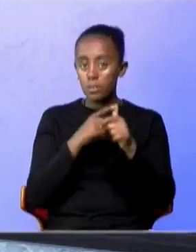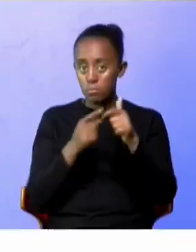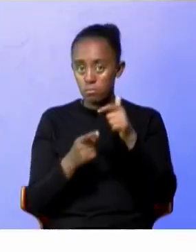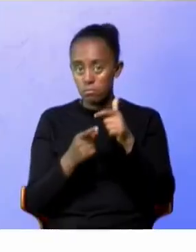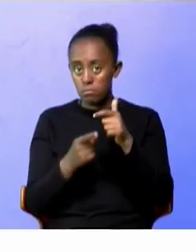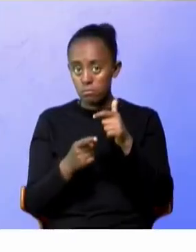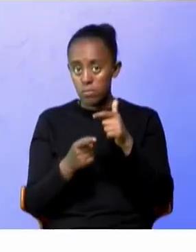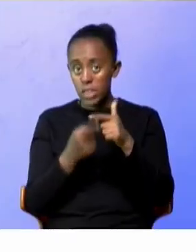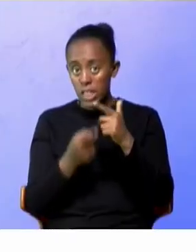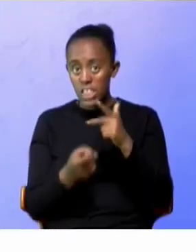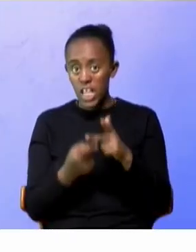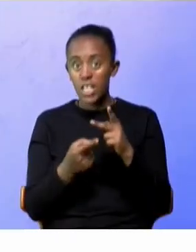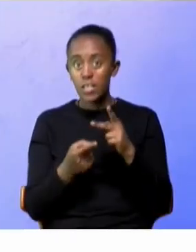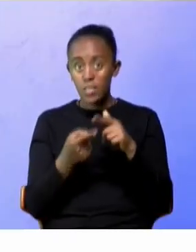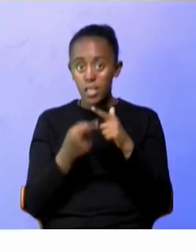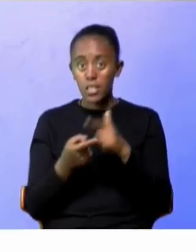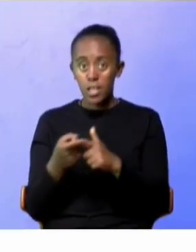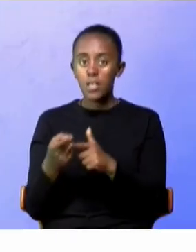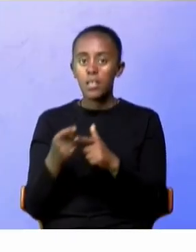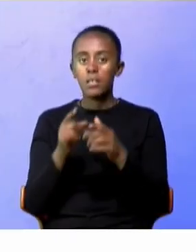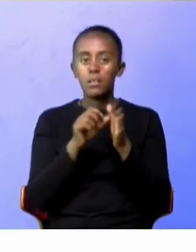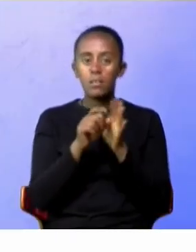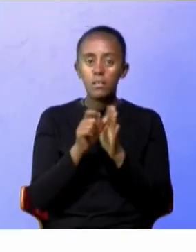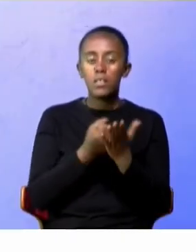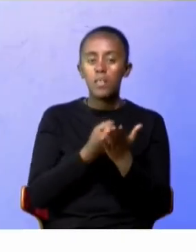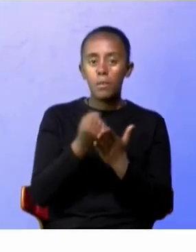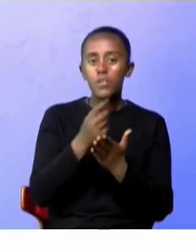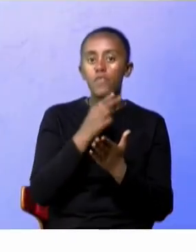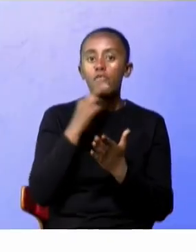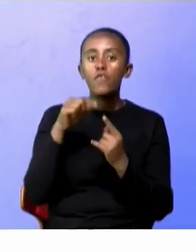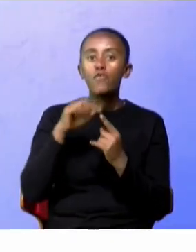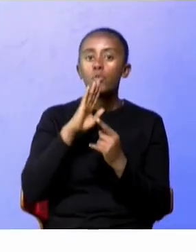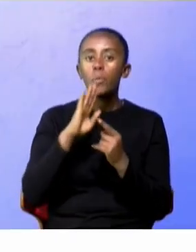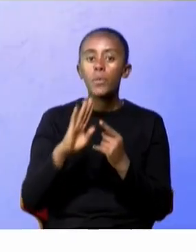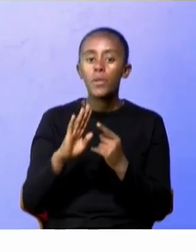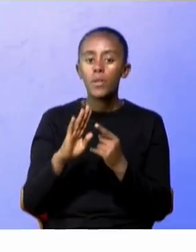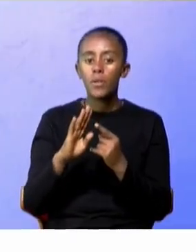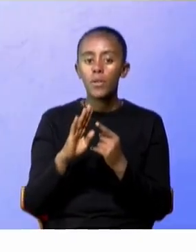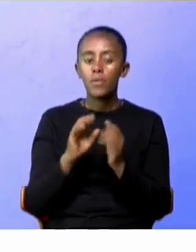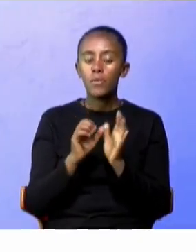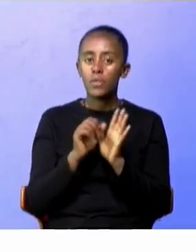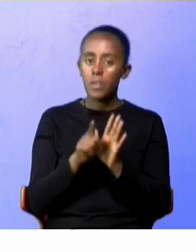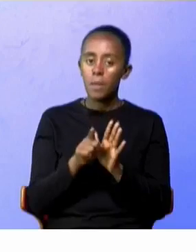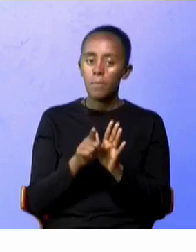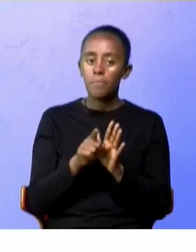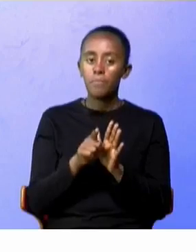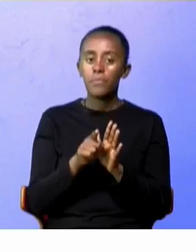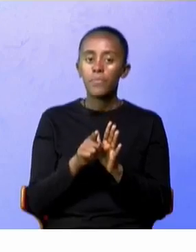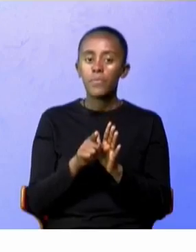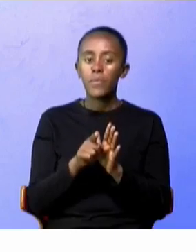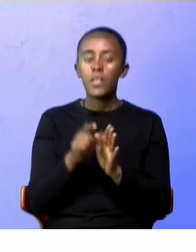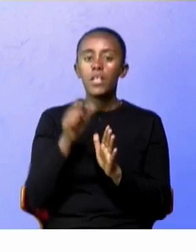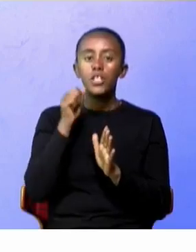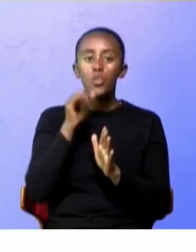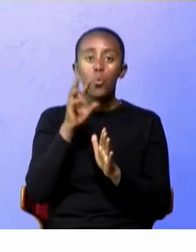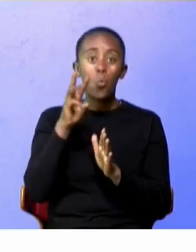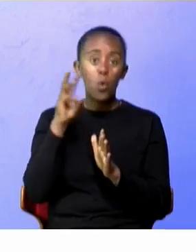there we have our subject, we have our verb to be. It could be, for example, she was